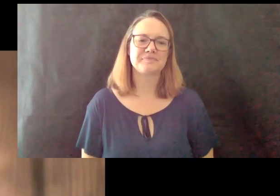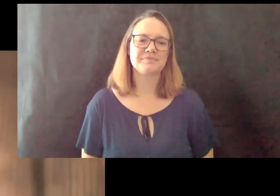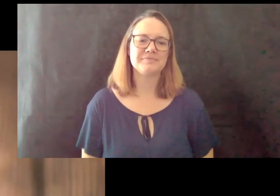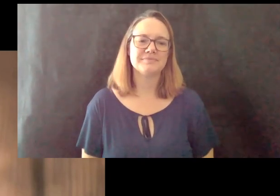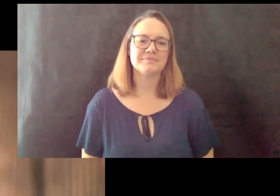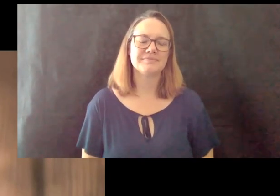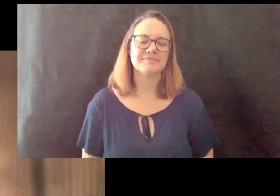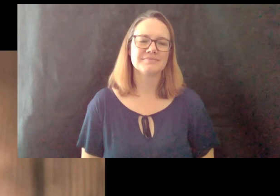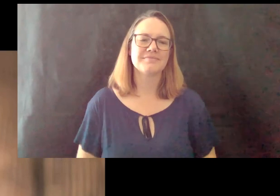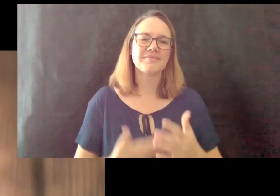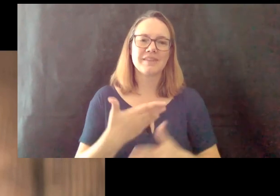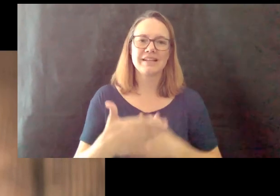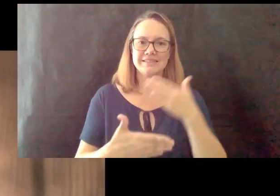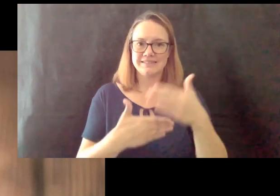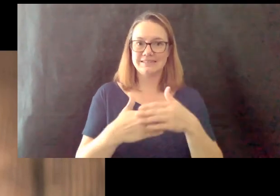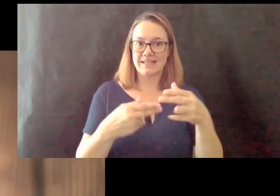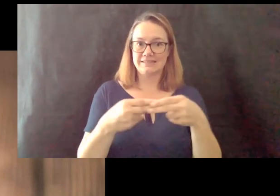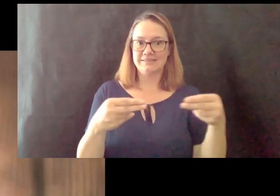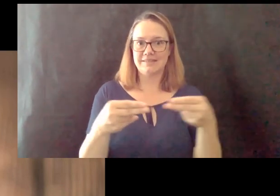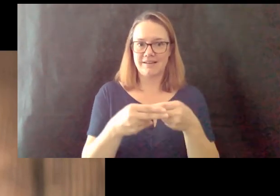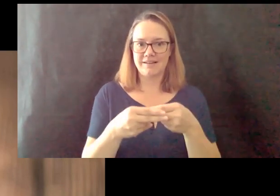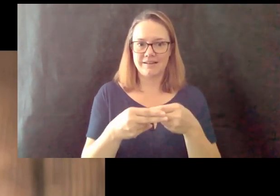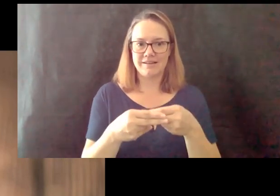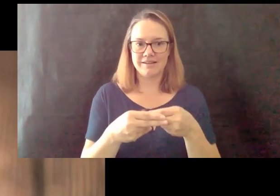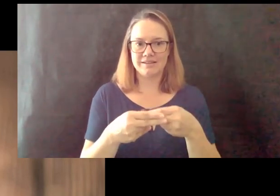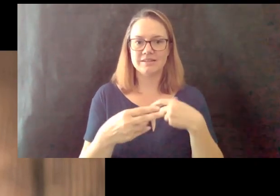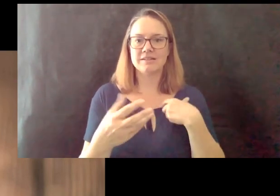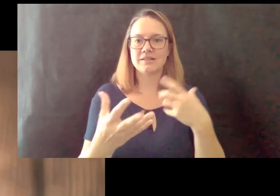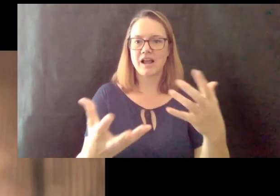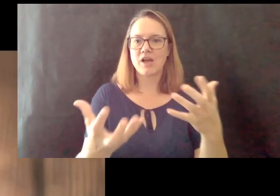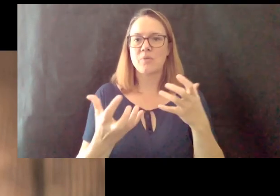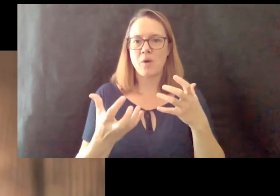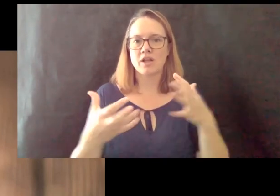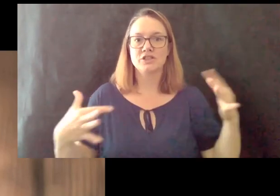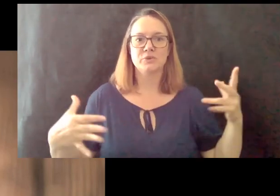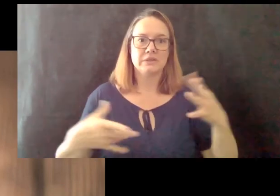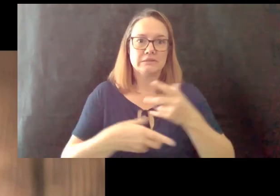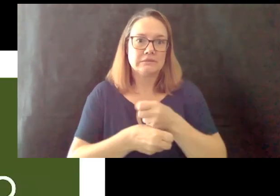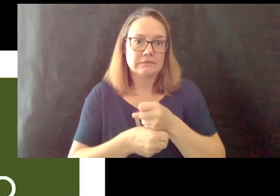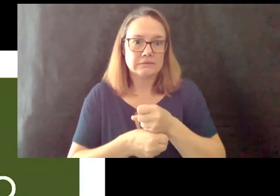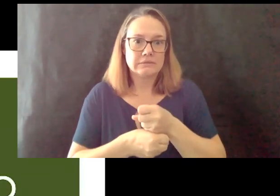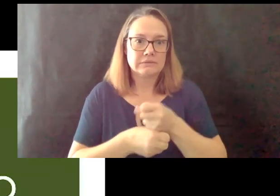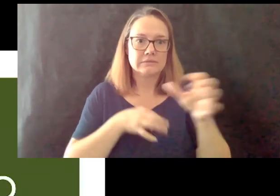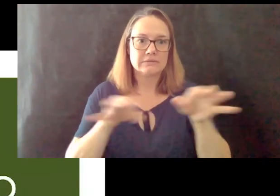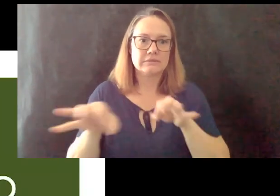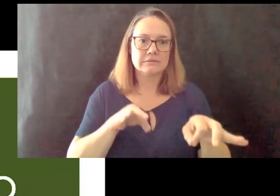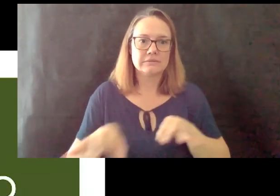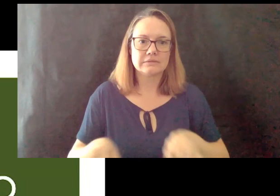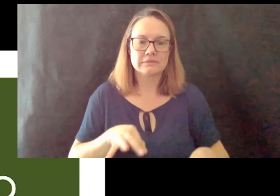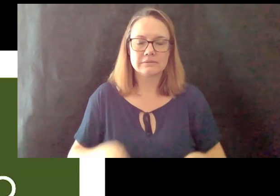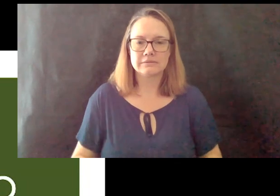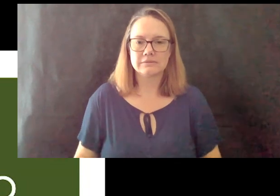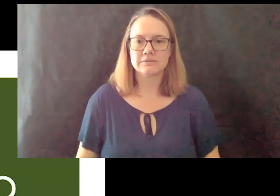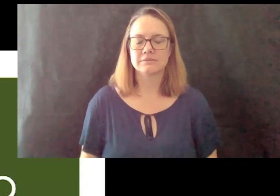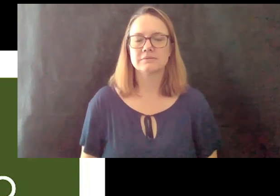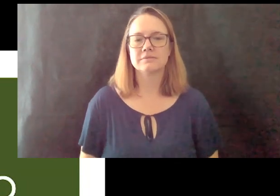And we're going to take us to our next slide, because I want to kind of draw all this together. And I